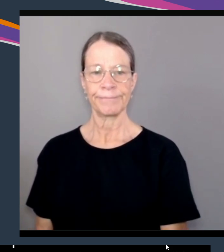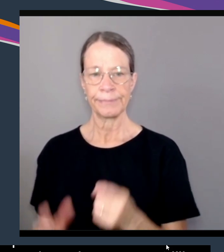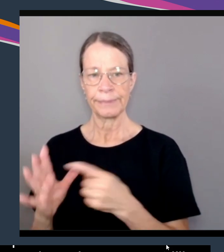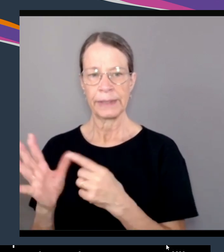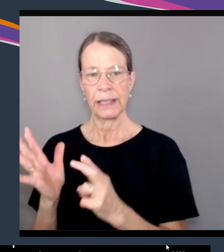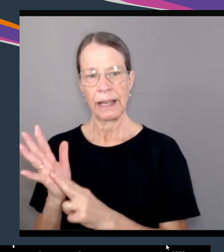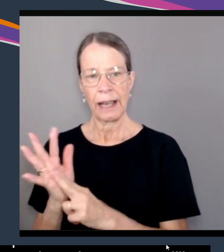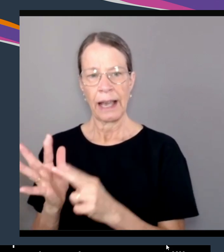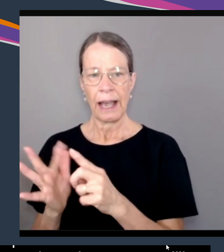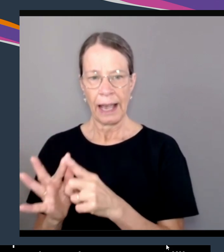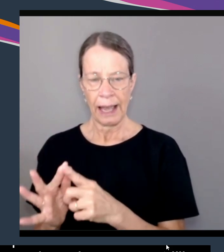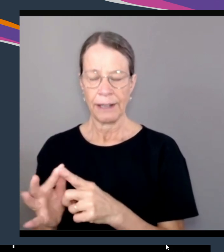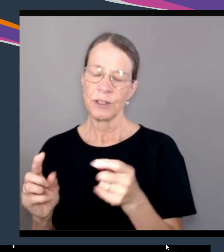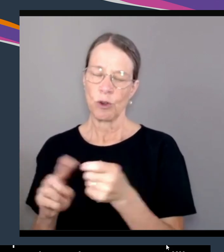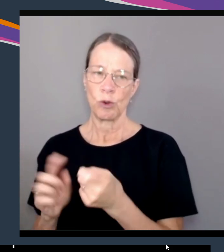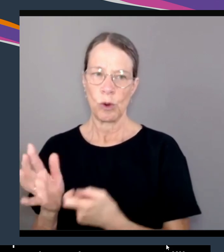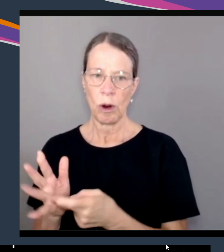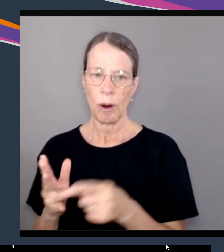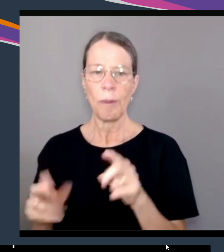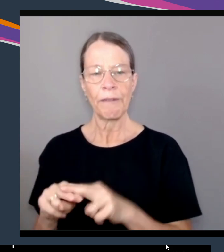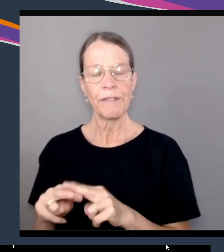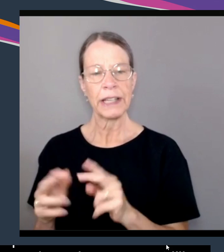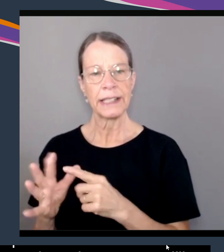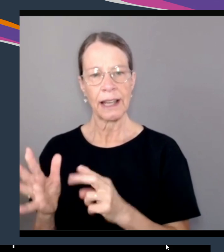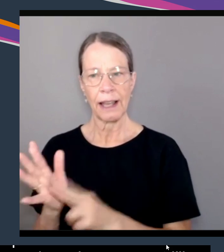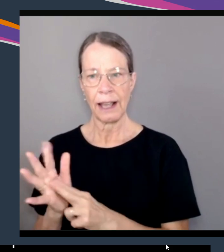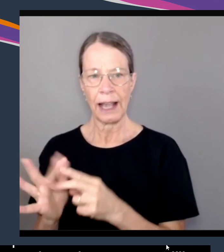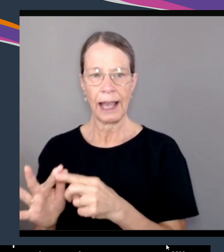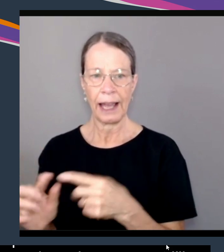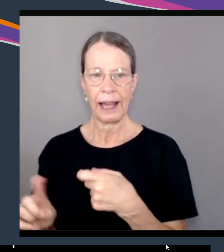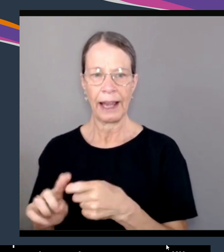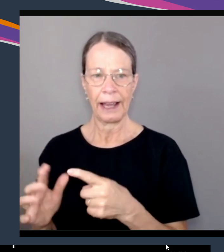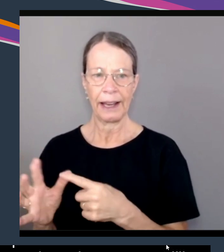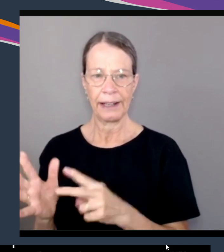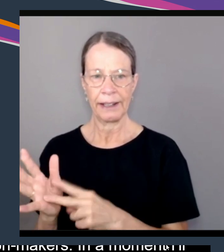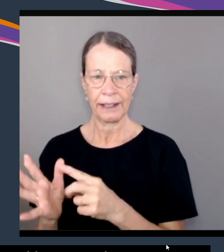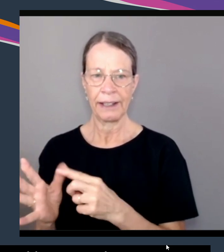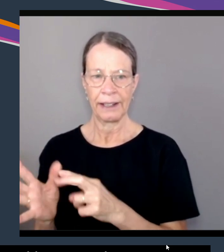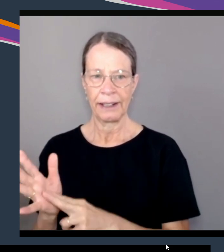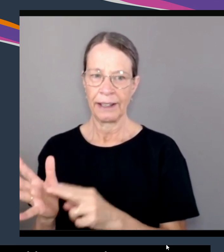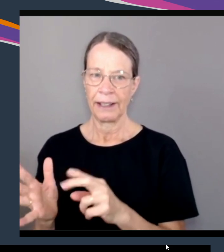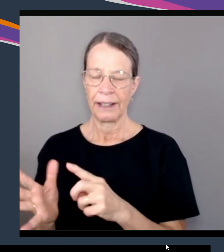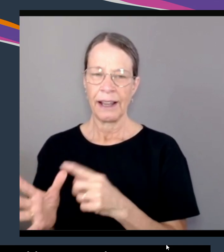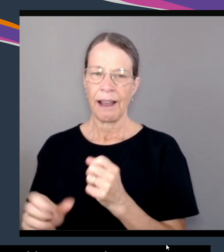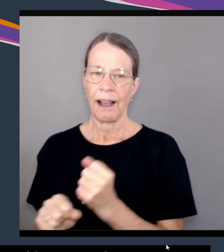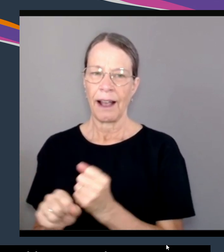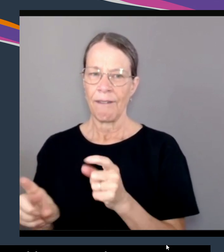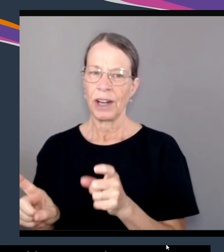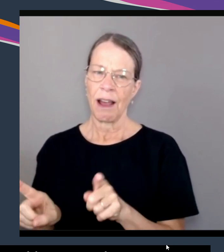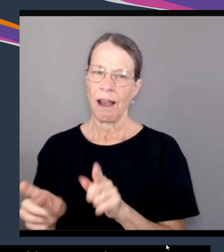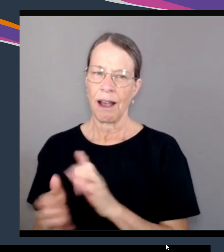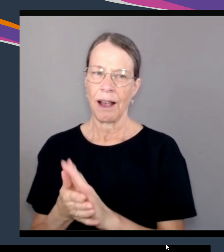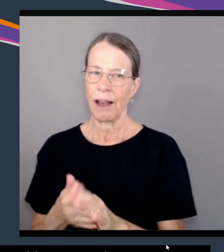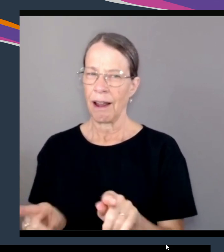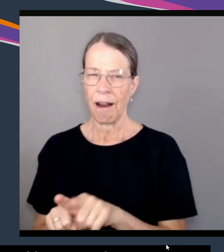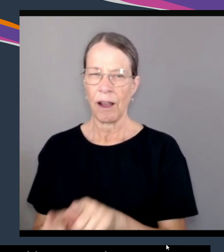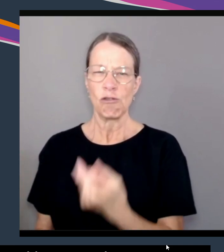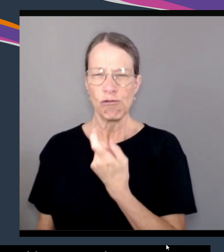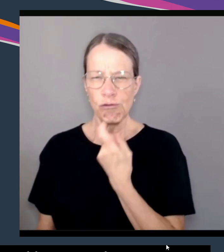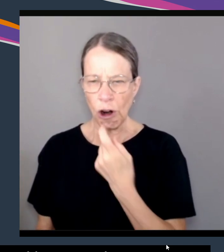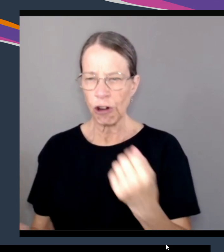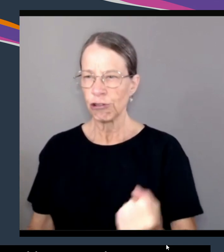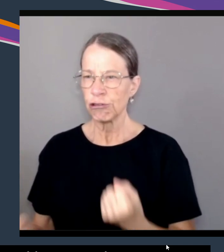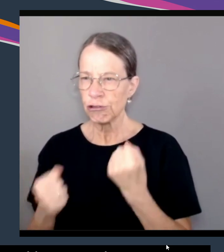Professor Anne Kavanagh has been an absolute rock in holding the vision for the National